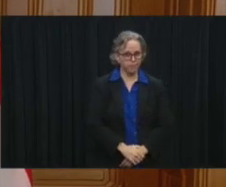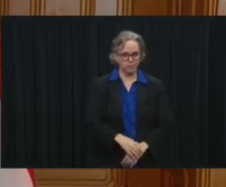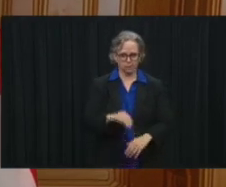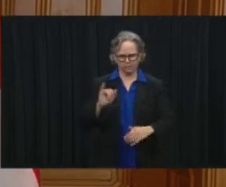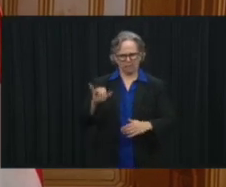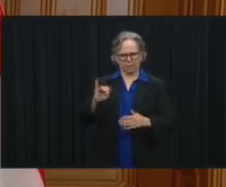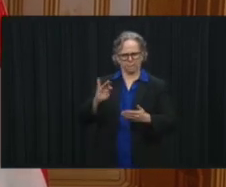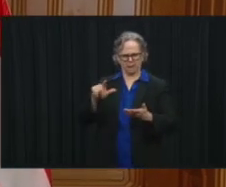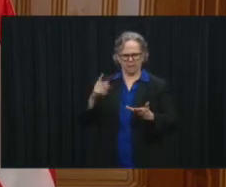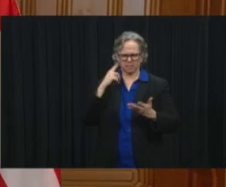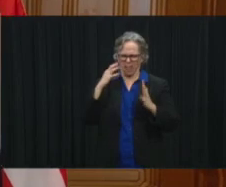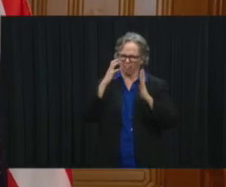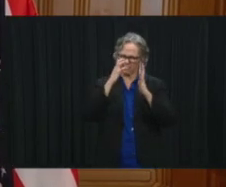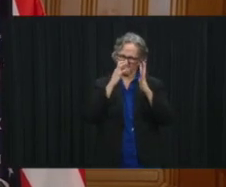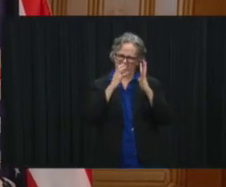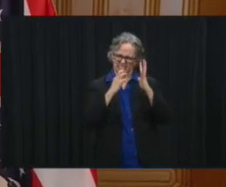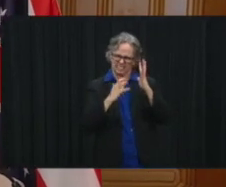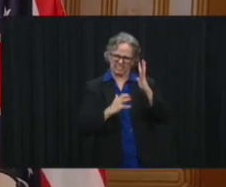and I will sign it.